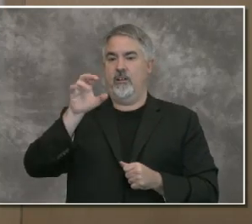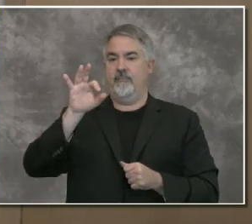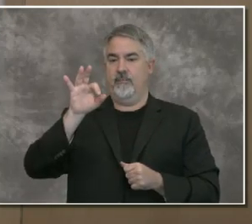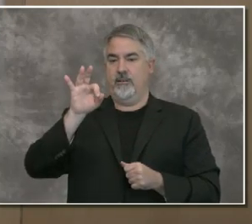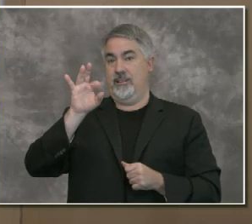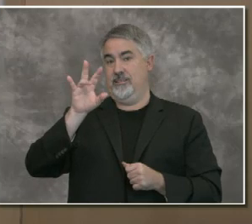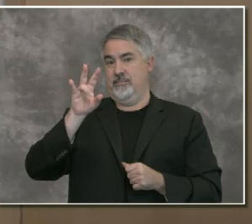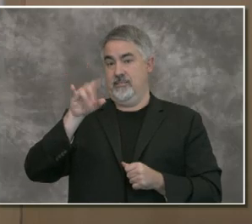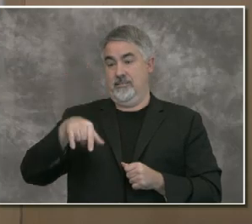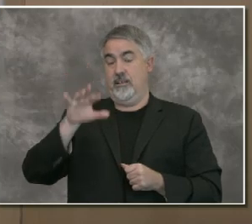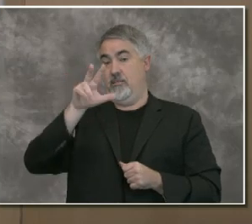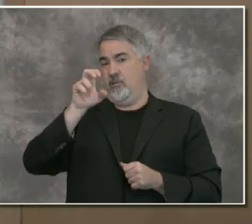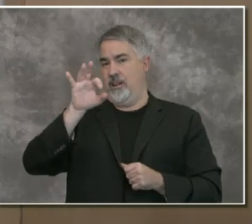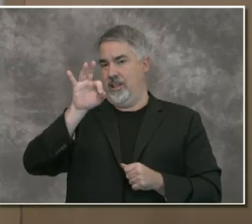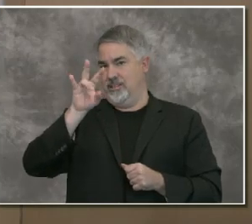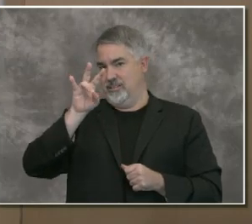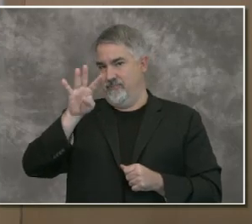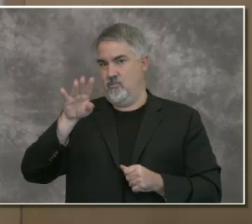reporting